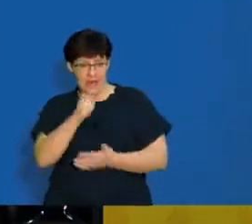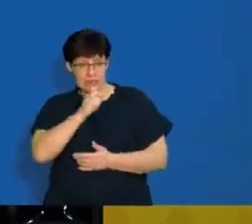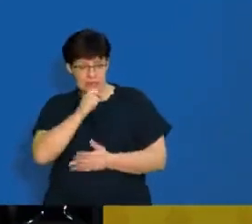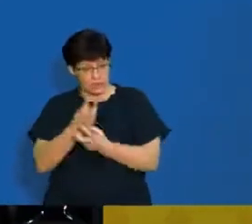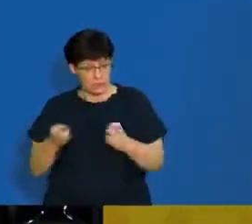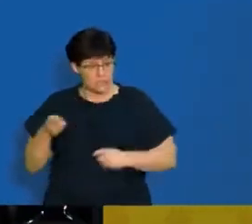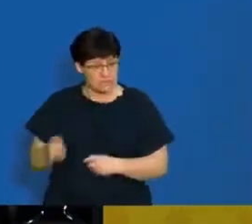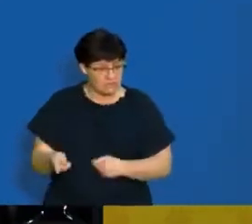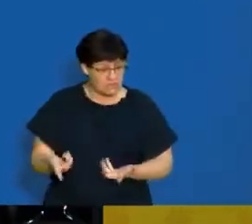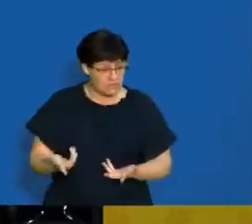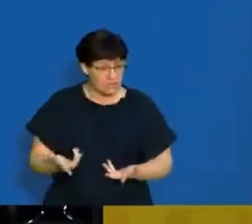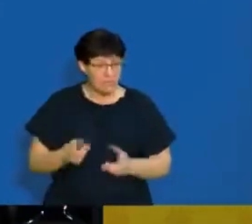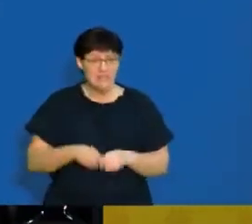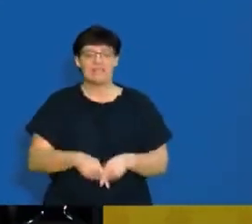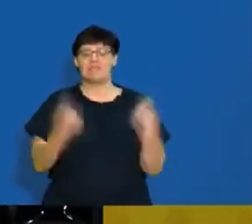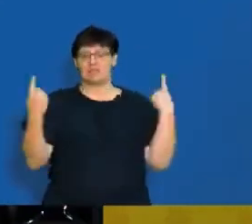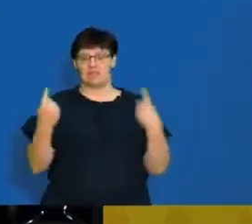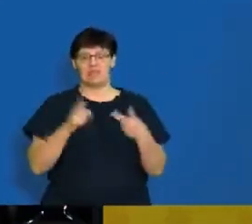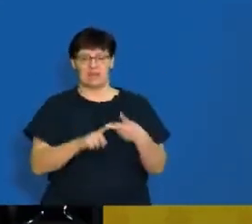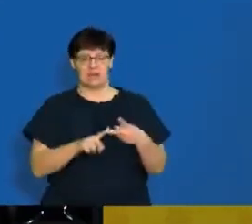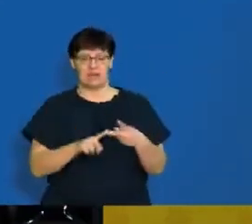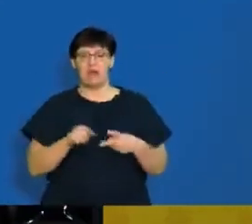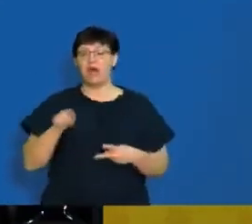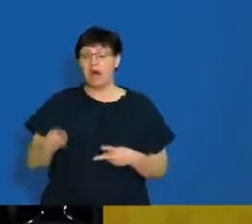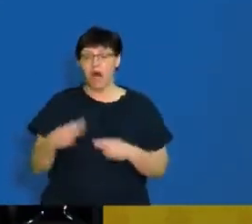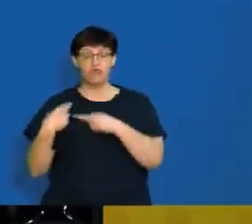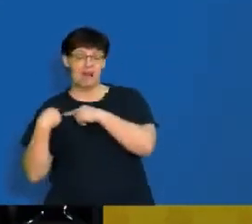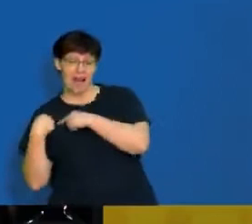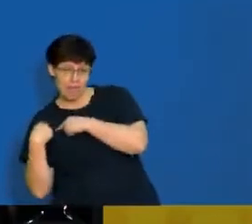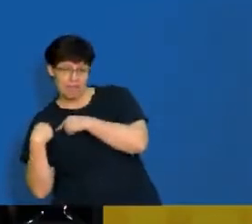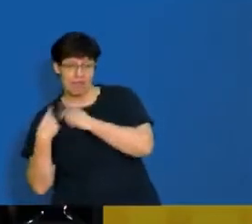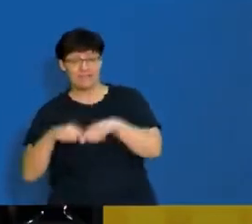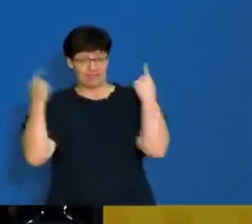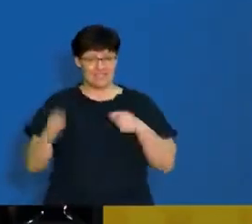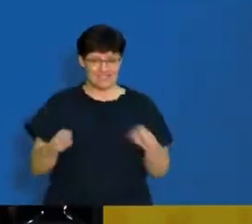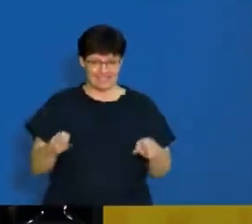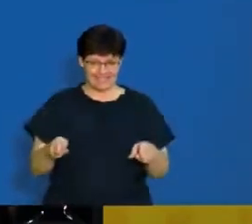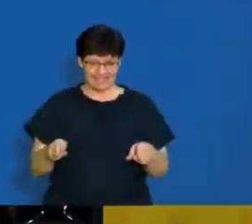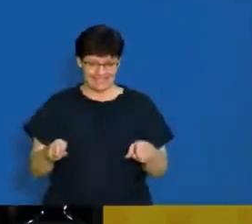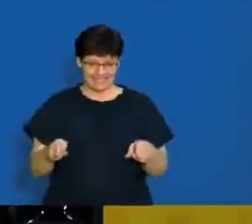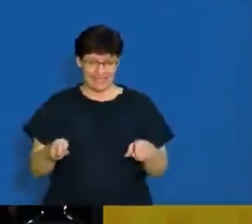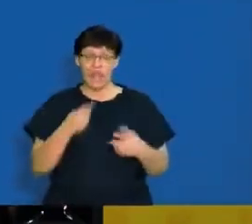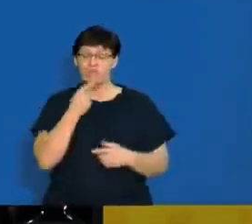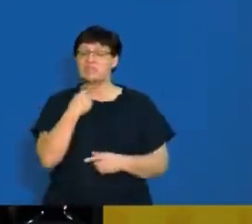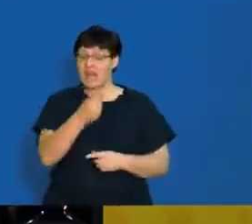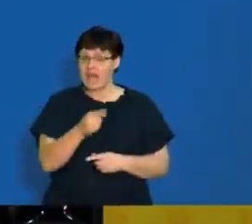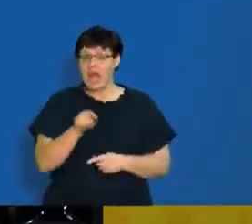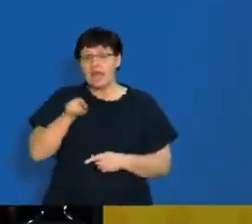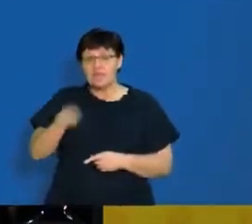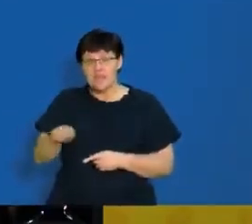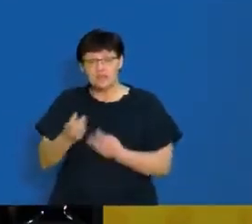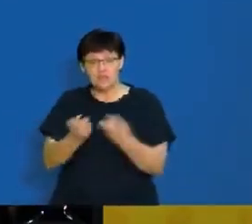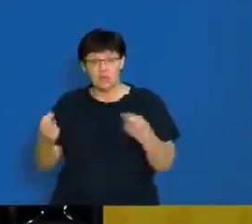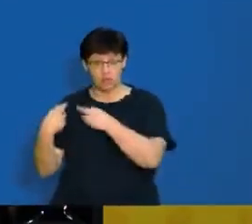source? That is different from saying, is this a reliable source? If you get a question asking you, is this a